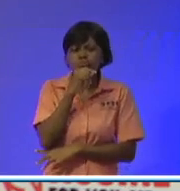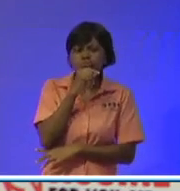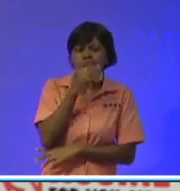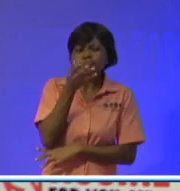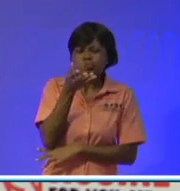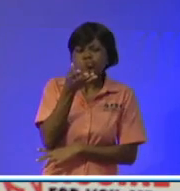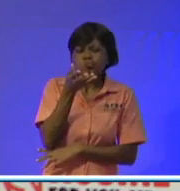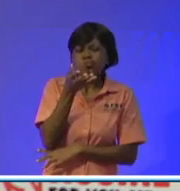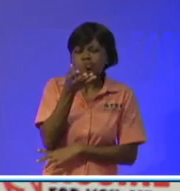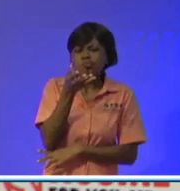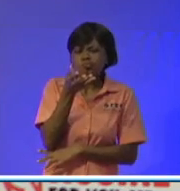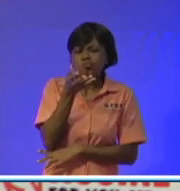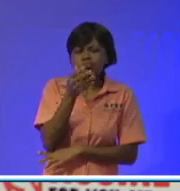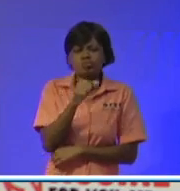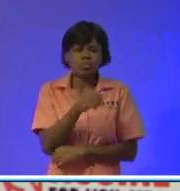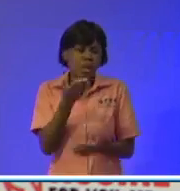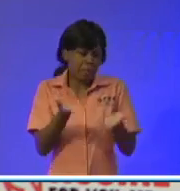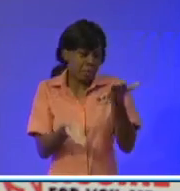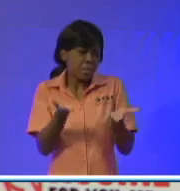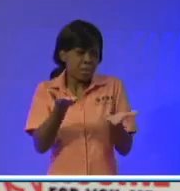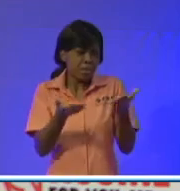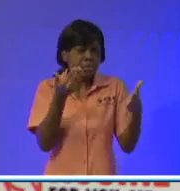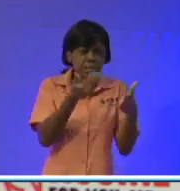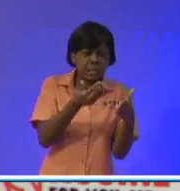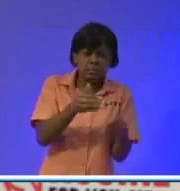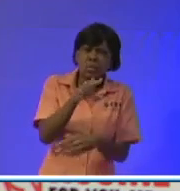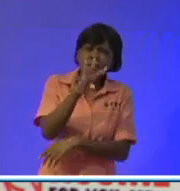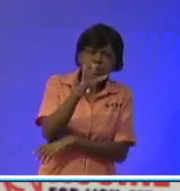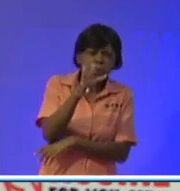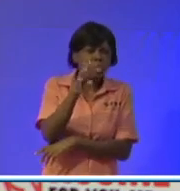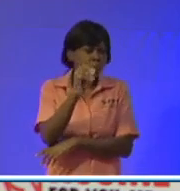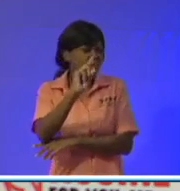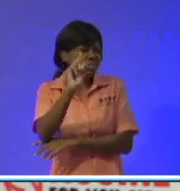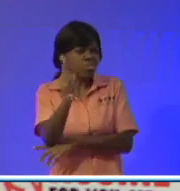close to about 40,000 testing kits in the country.